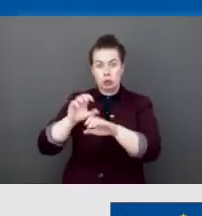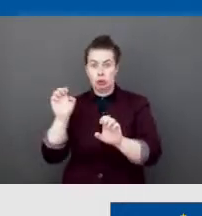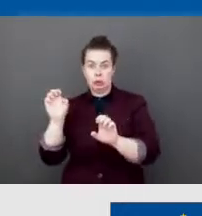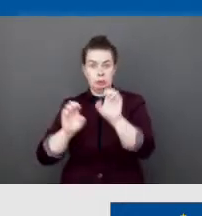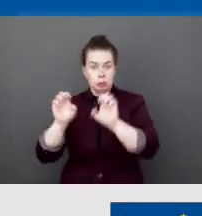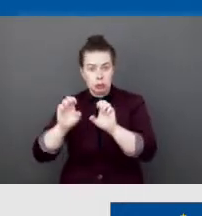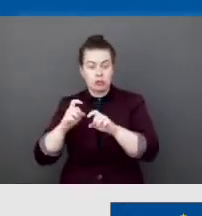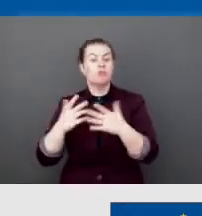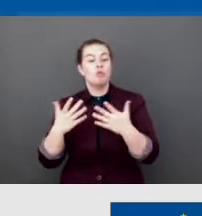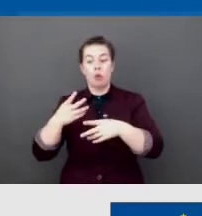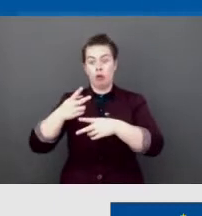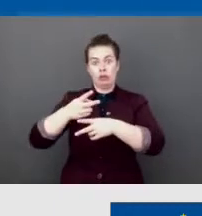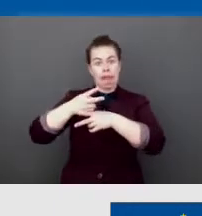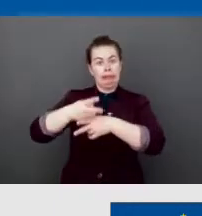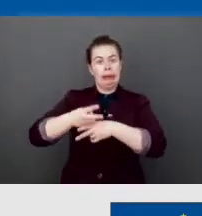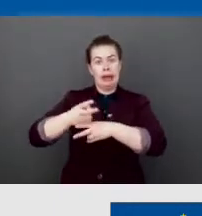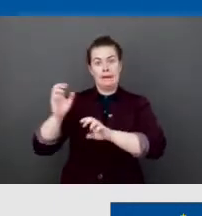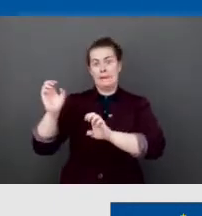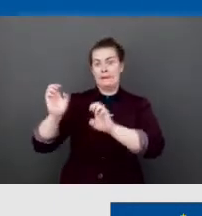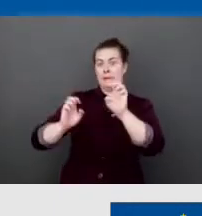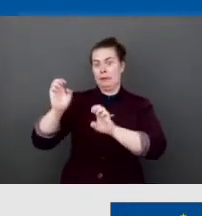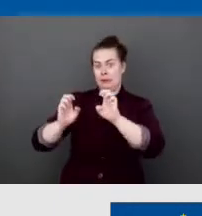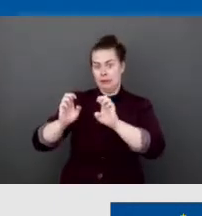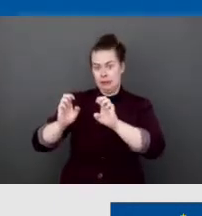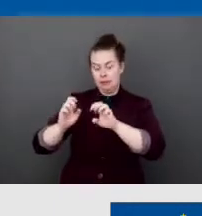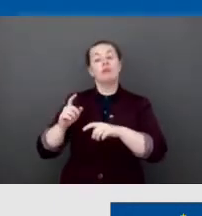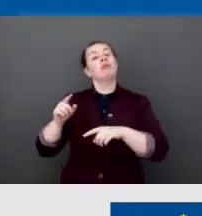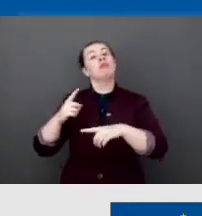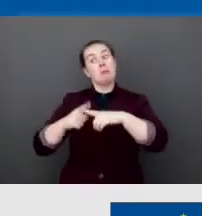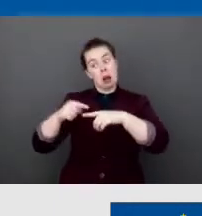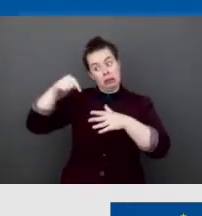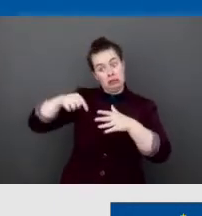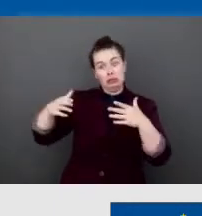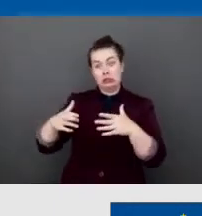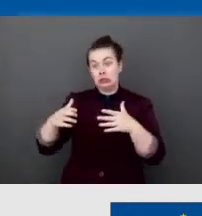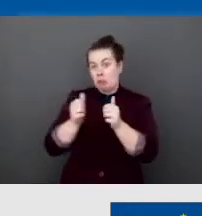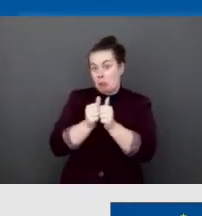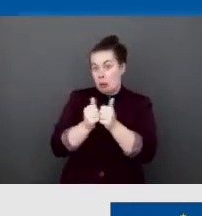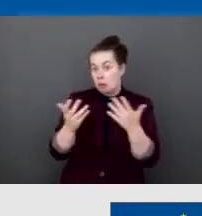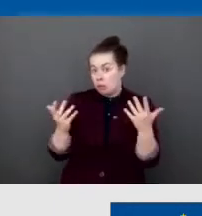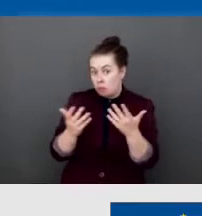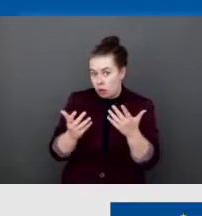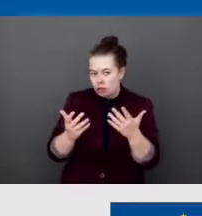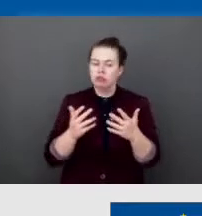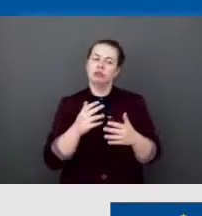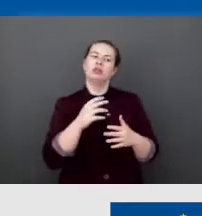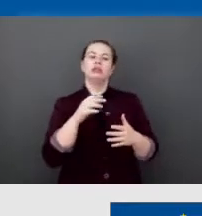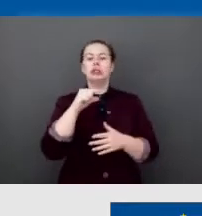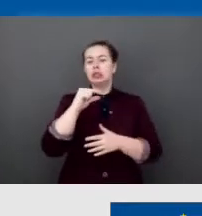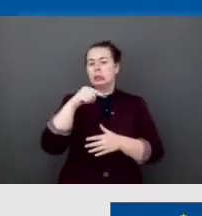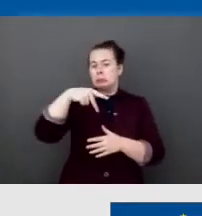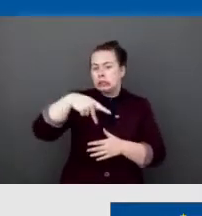unscheduled care, etc., but also a wide range of community facilities based in health and care centres, incorporating